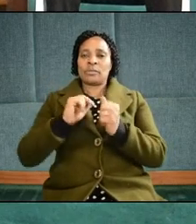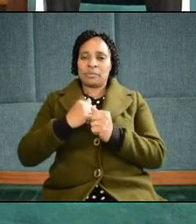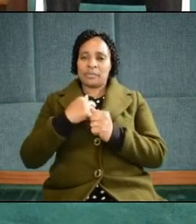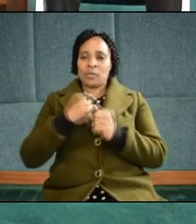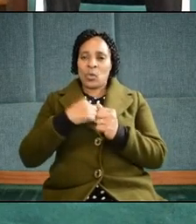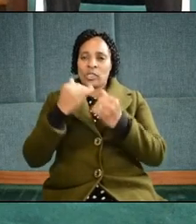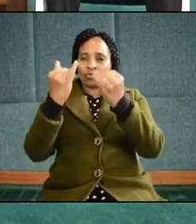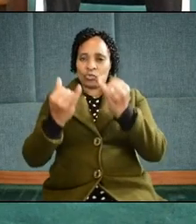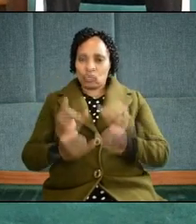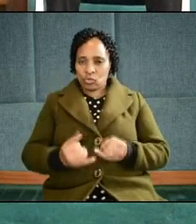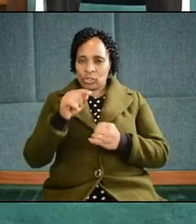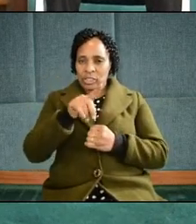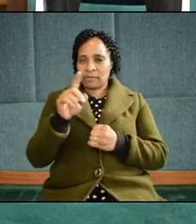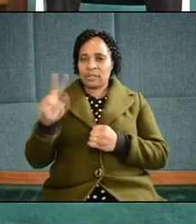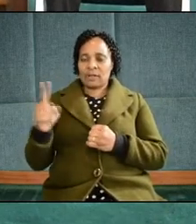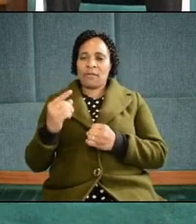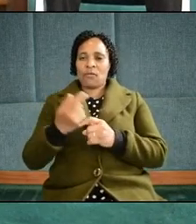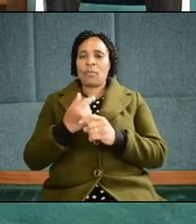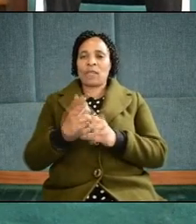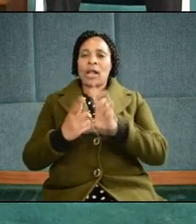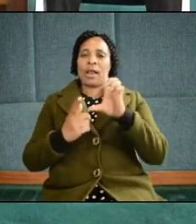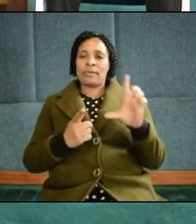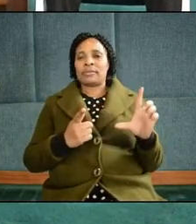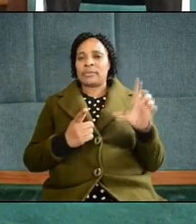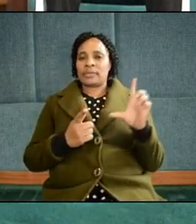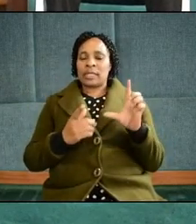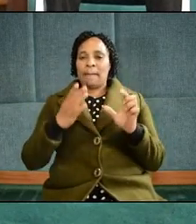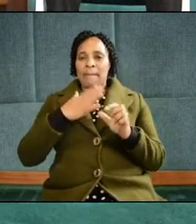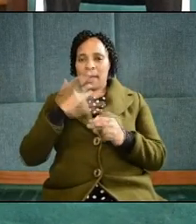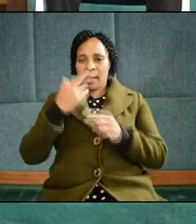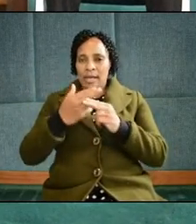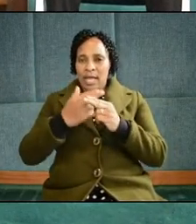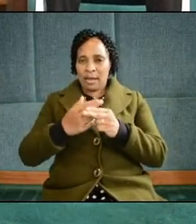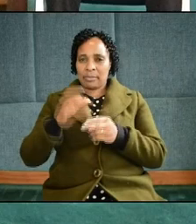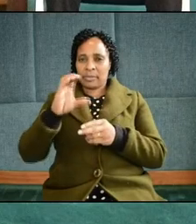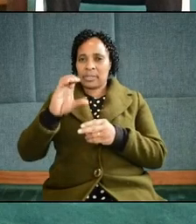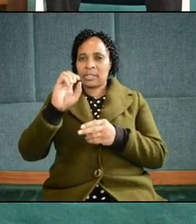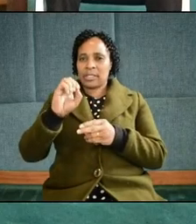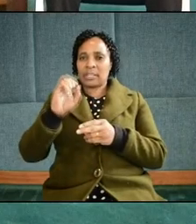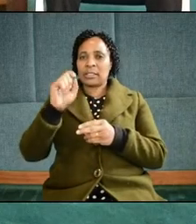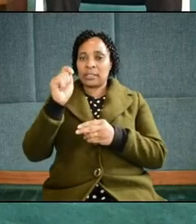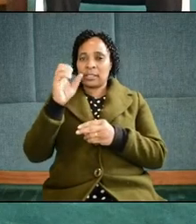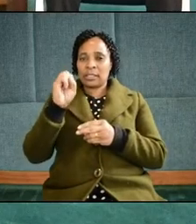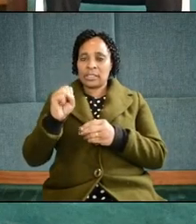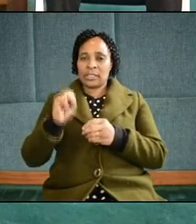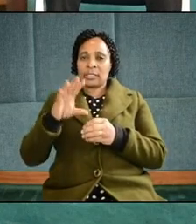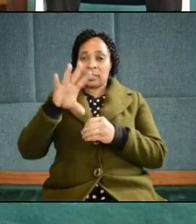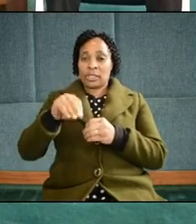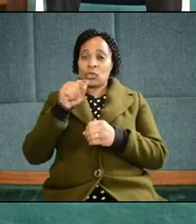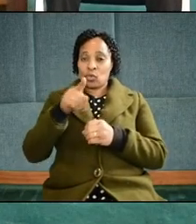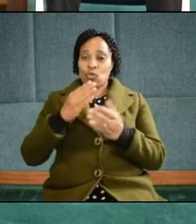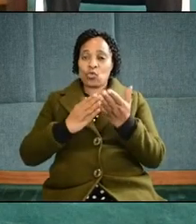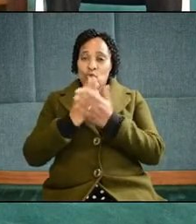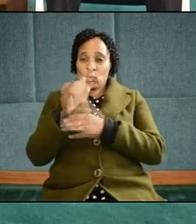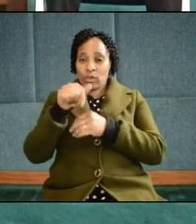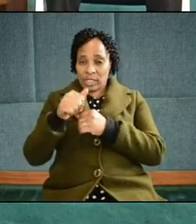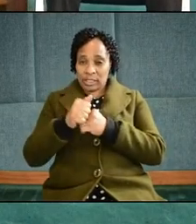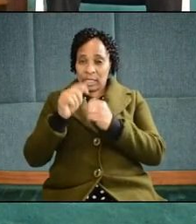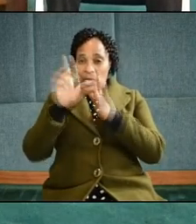to introduce themselves, starting from my left. My name is Sid, and I'll be taking you through the punchlines and